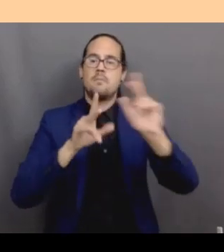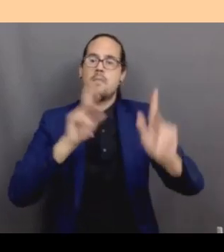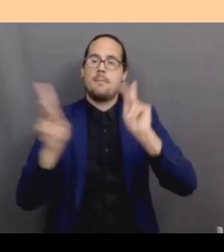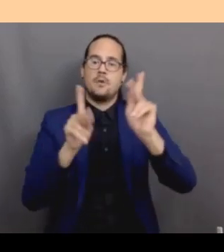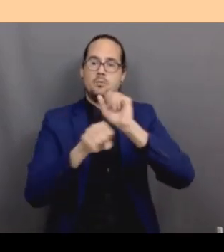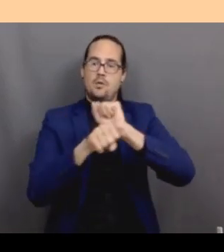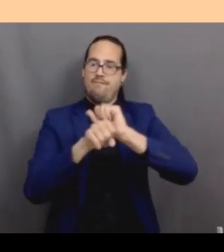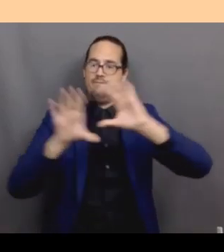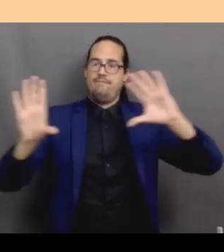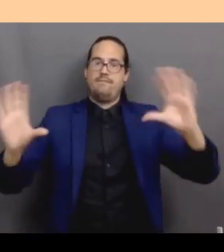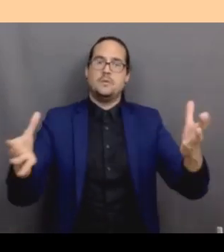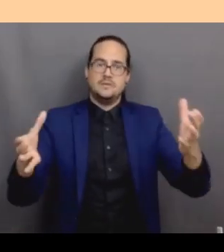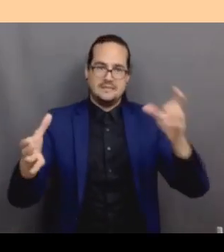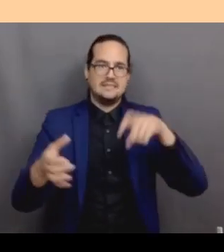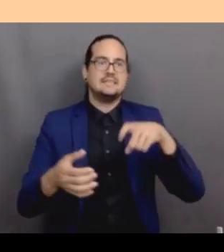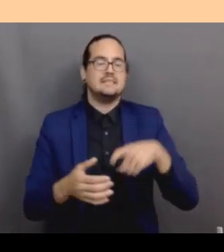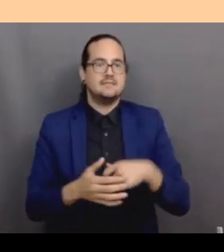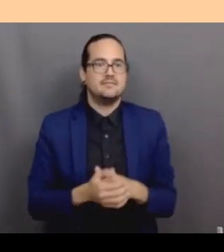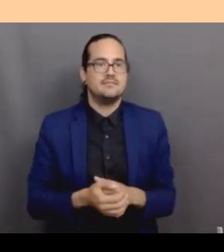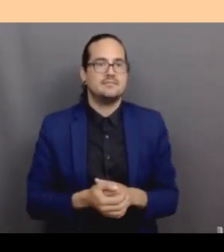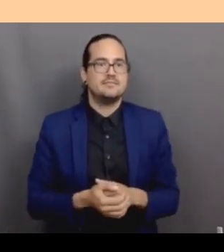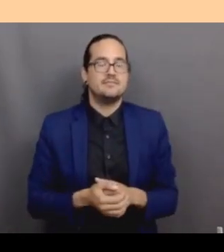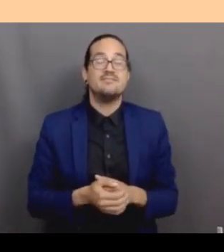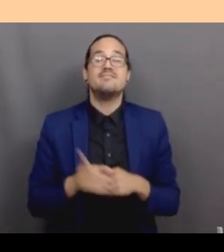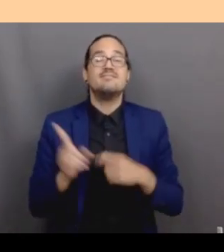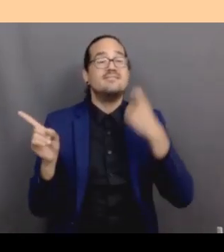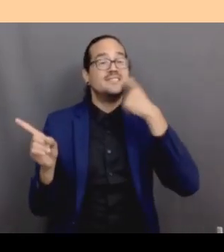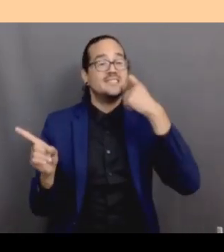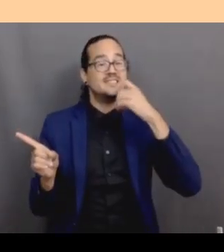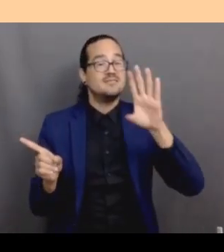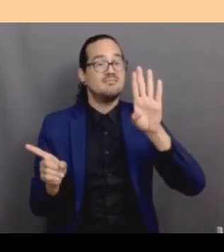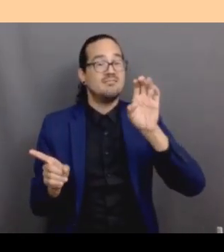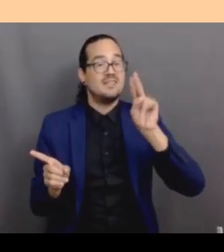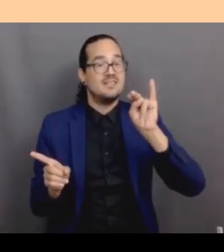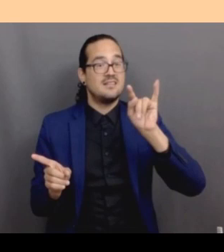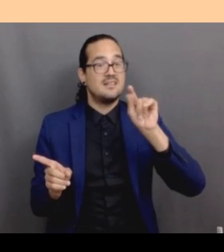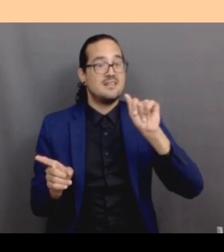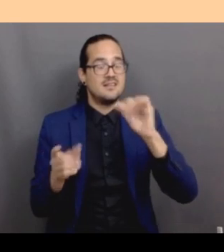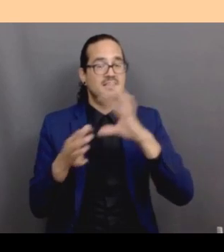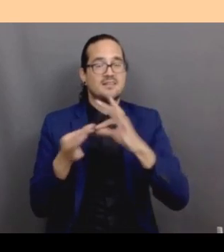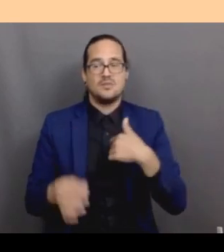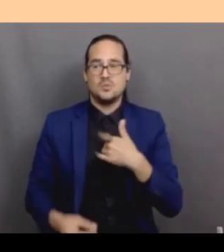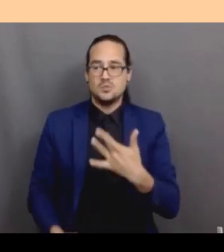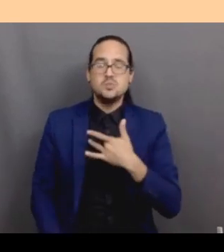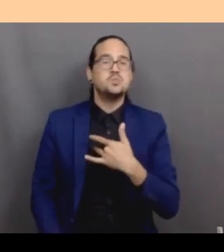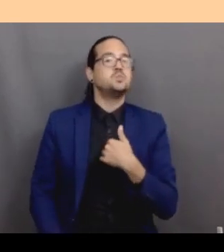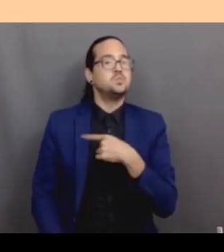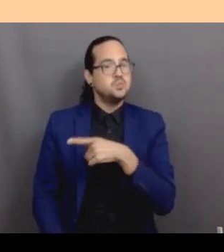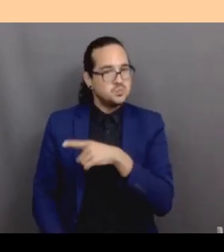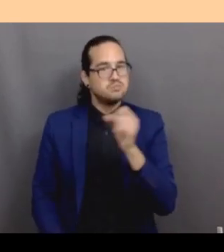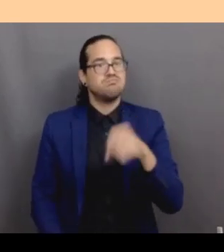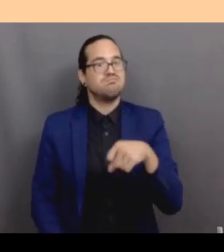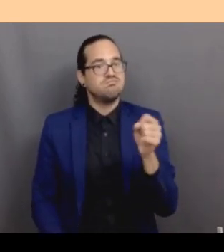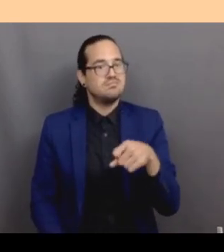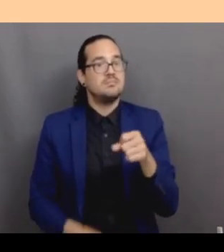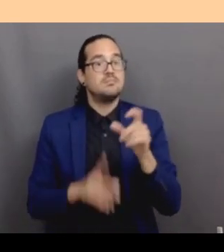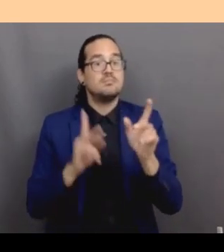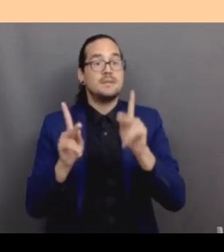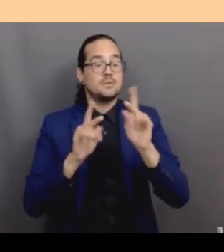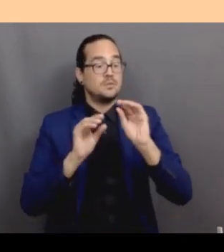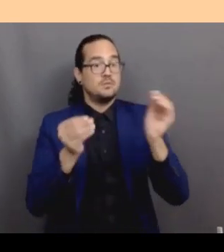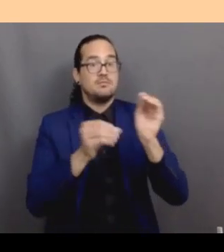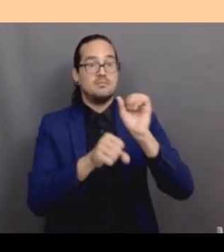disheartening, I think, to hear the numbers of people who are unemployed in our community. We do need to start building a public health workforce, and that will be